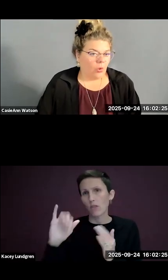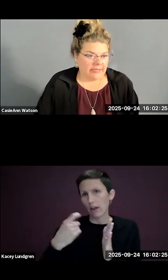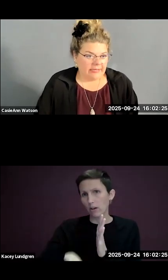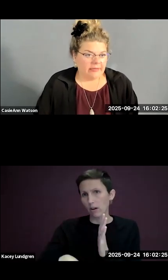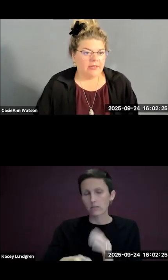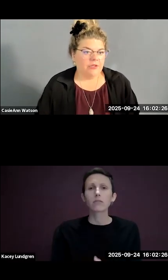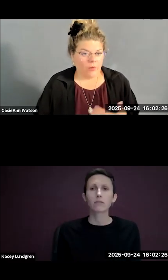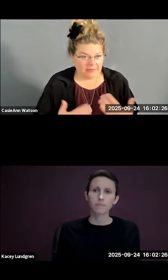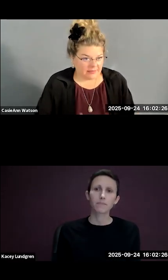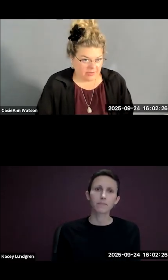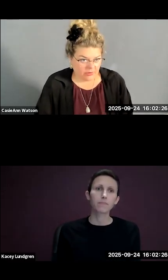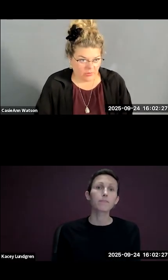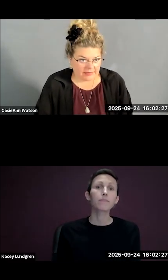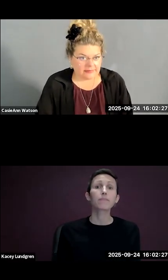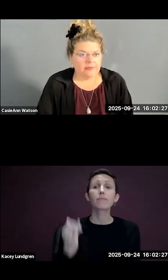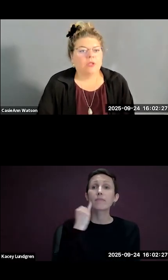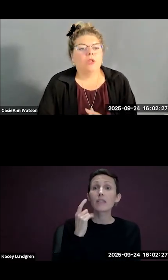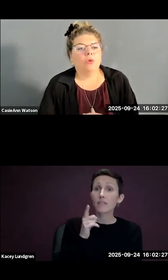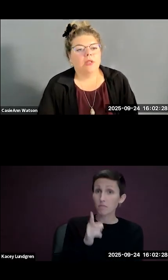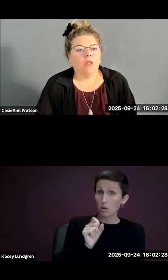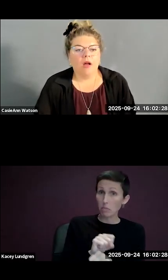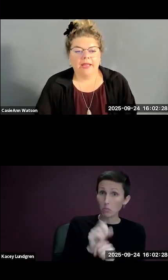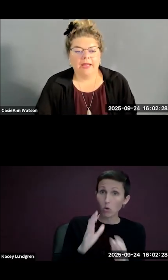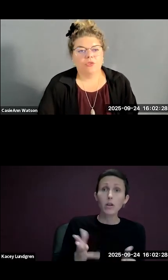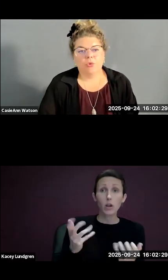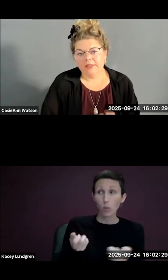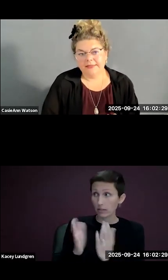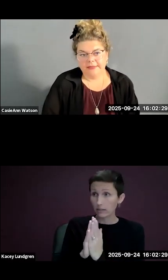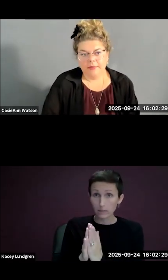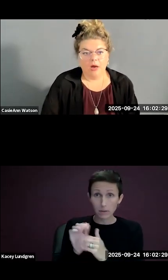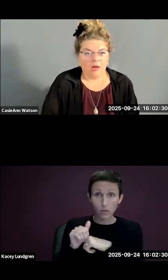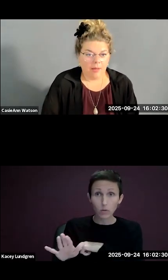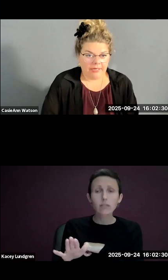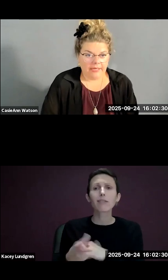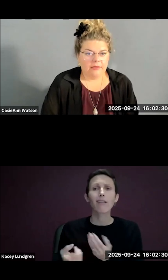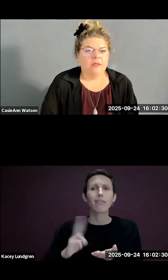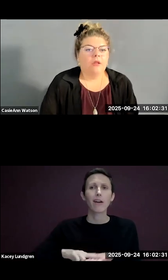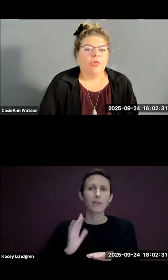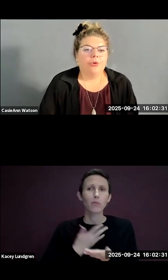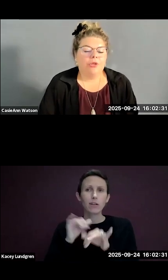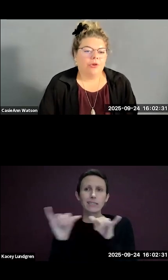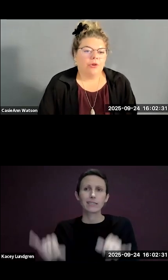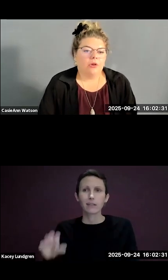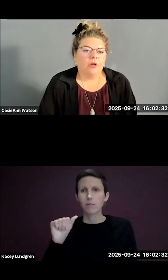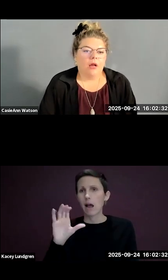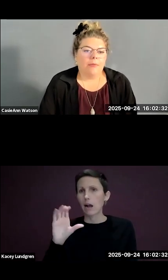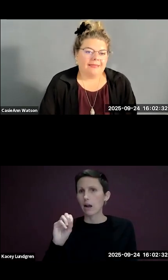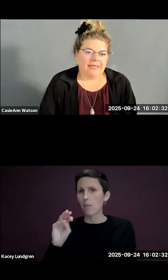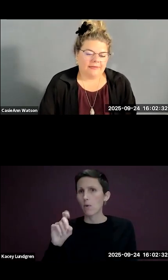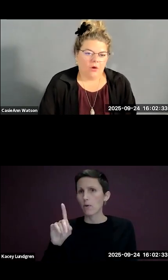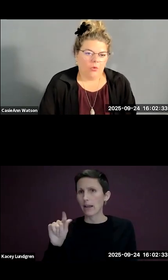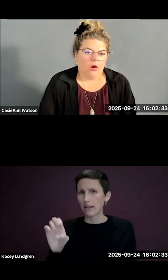If you're an employee and you want to submit a request, you can log in to our system, Accommodate, through